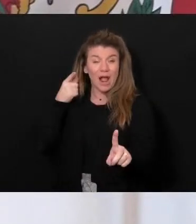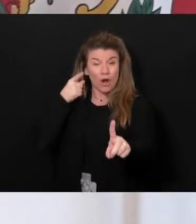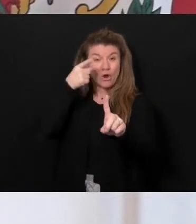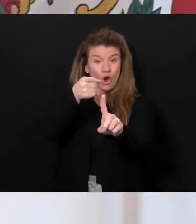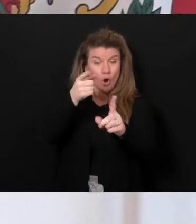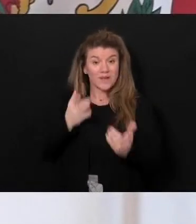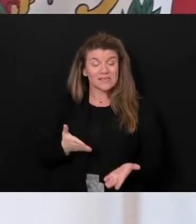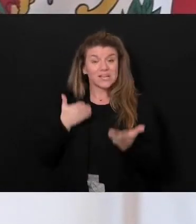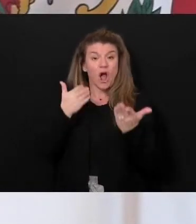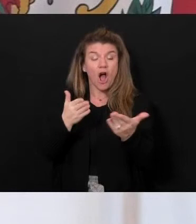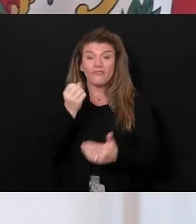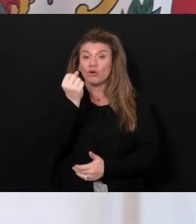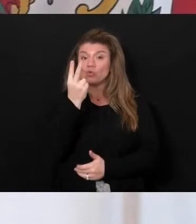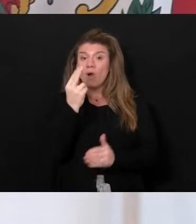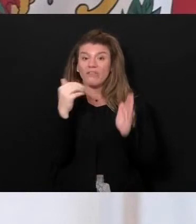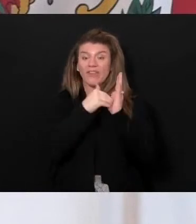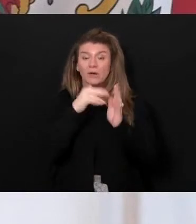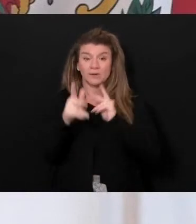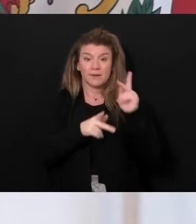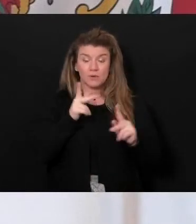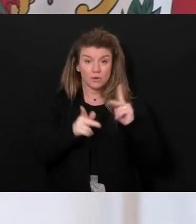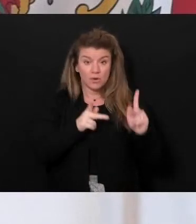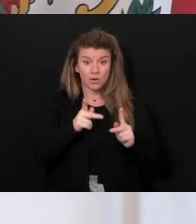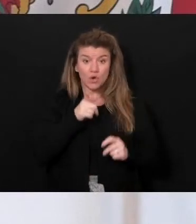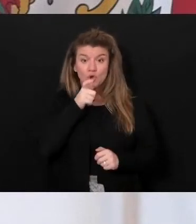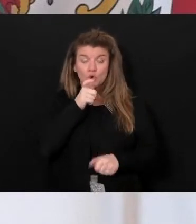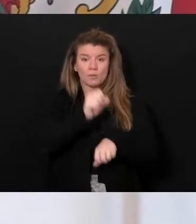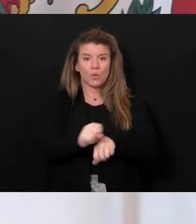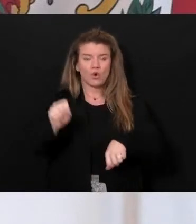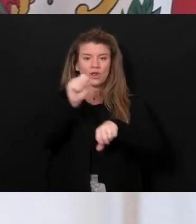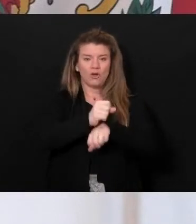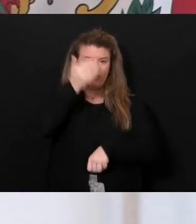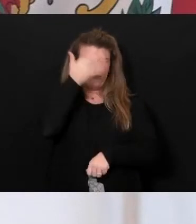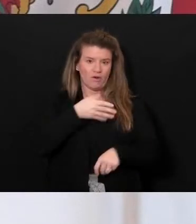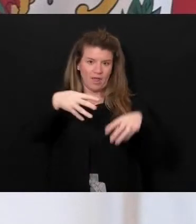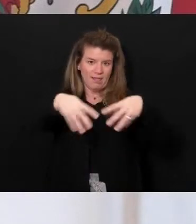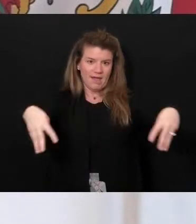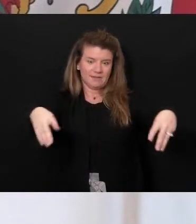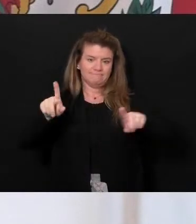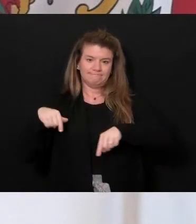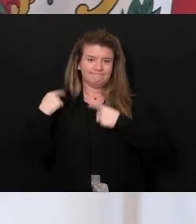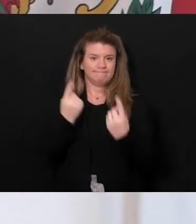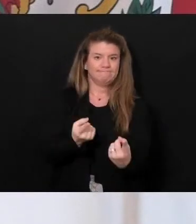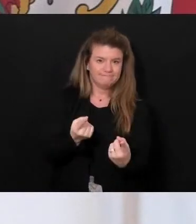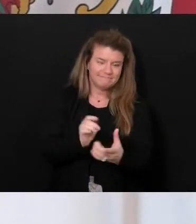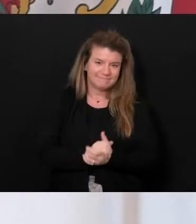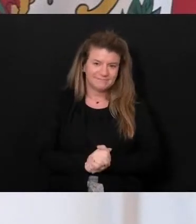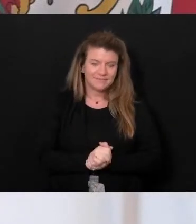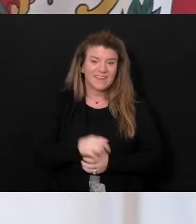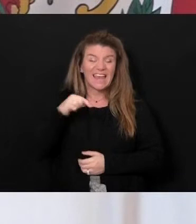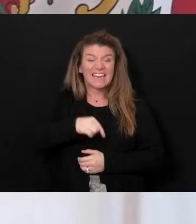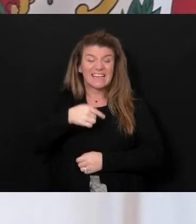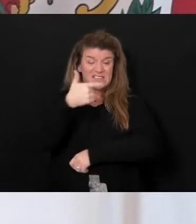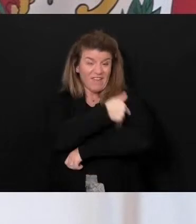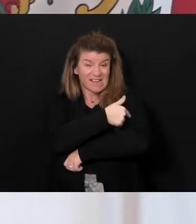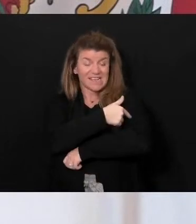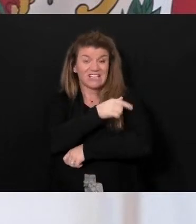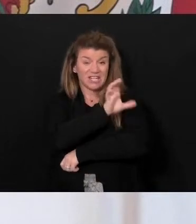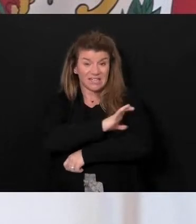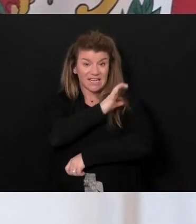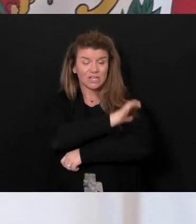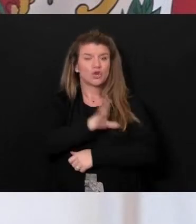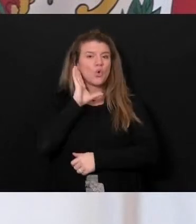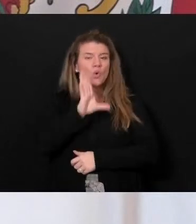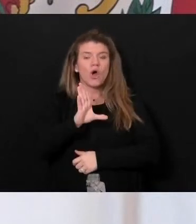offer 12,000 individuals who have been working on the front lines of this pandemic. These vaccination clinics will